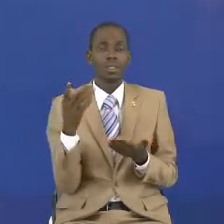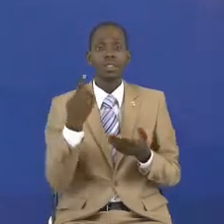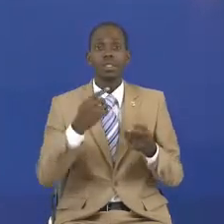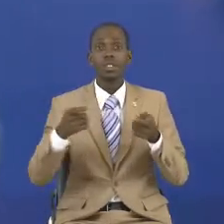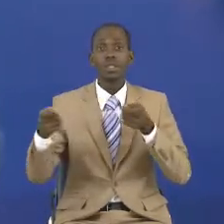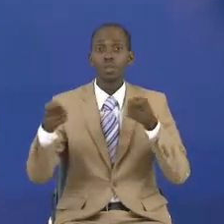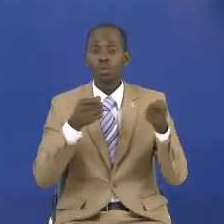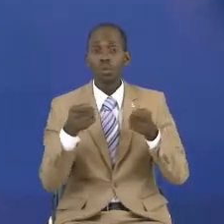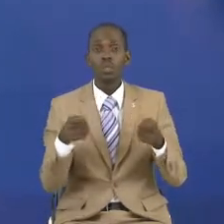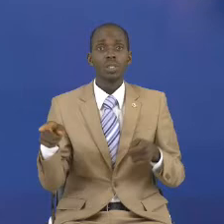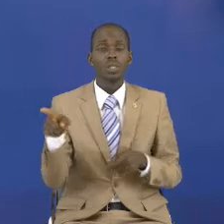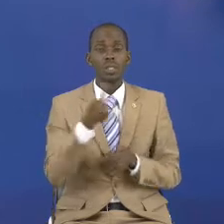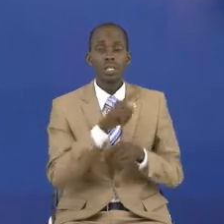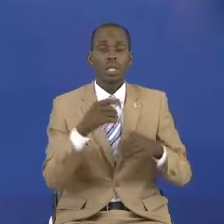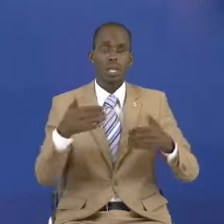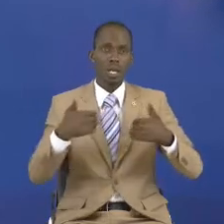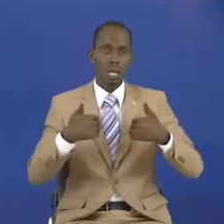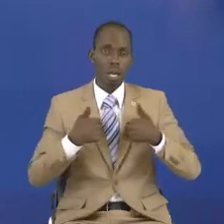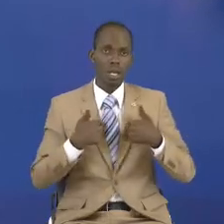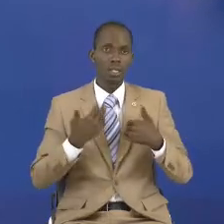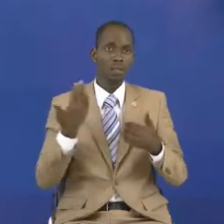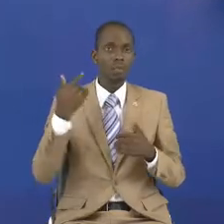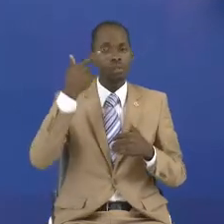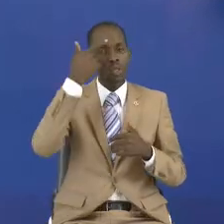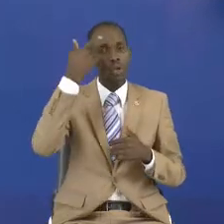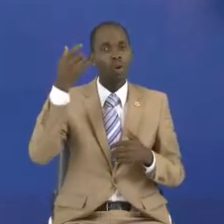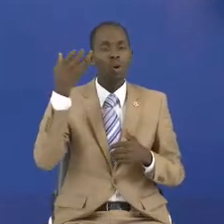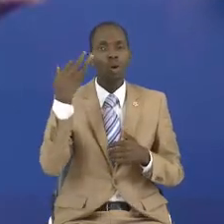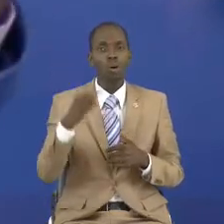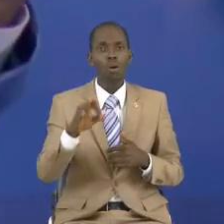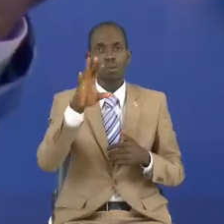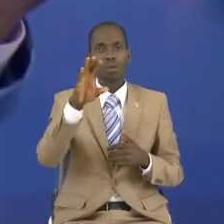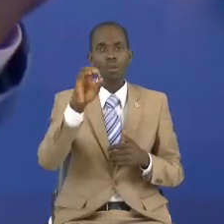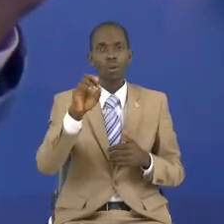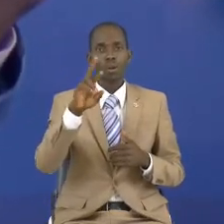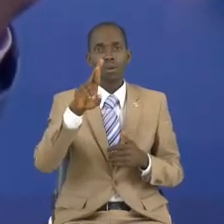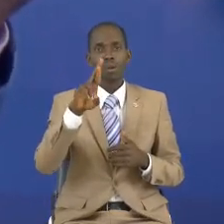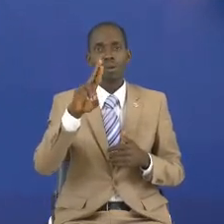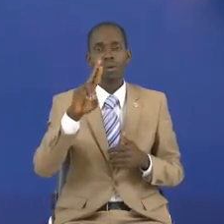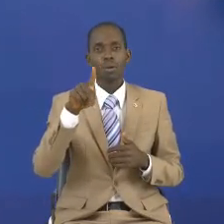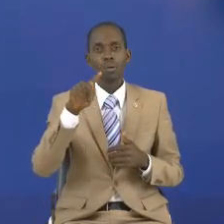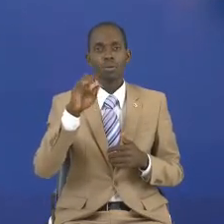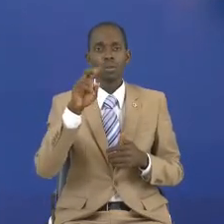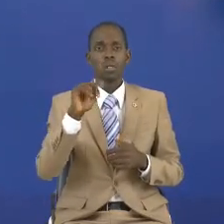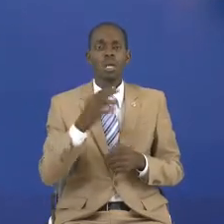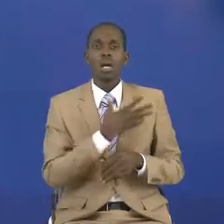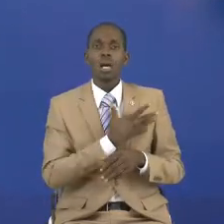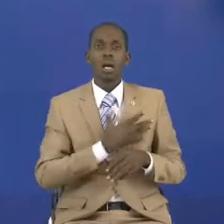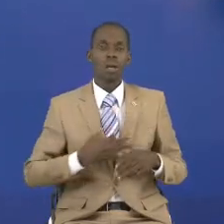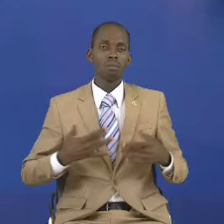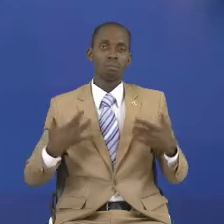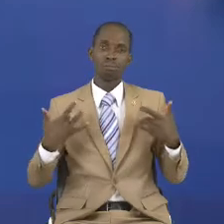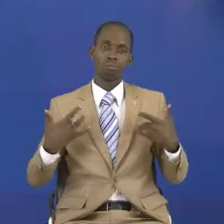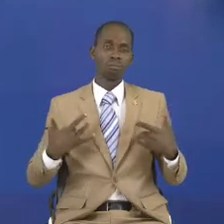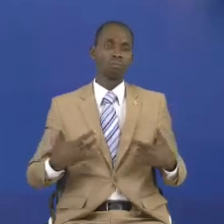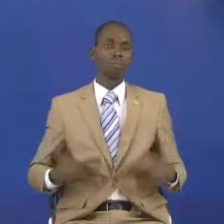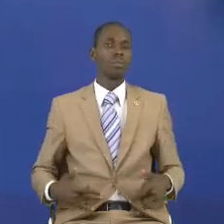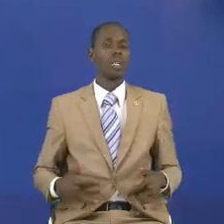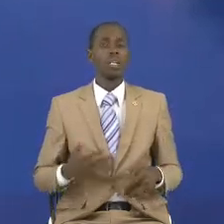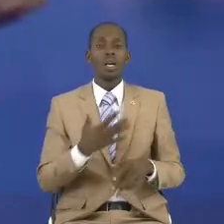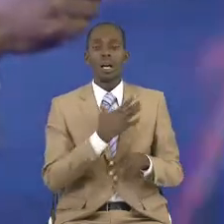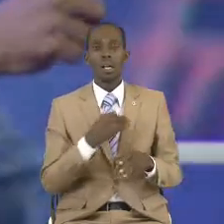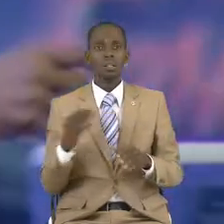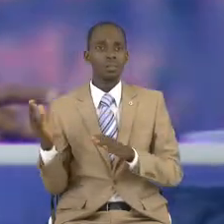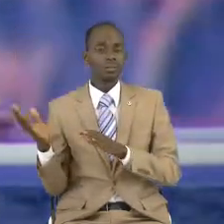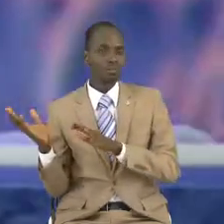had because corruption came in and they relinquished the delegated dominion that they